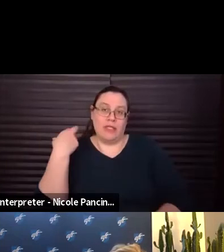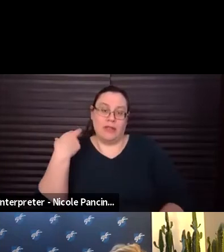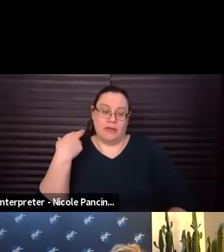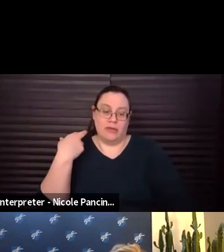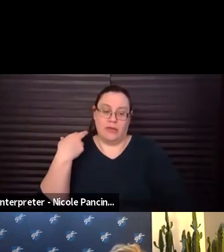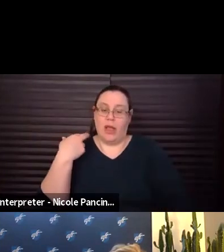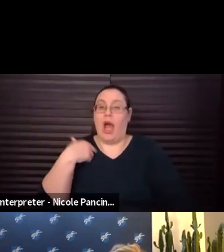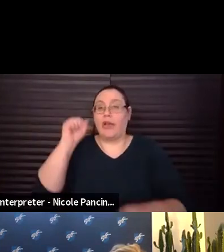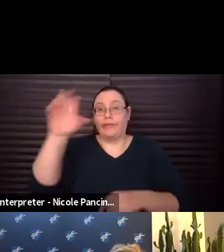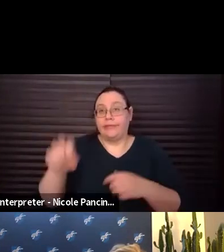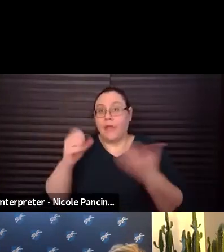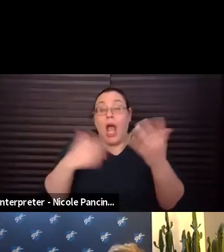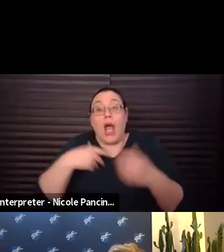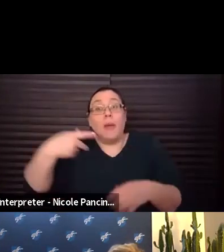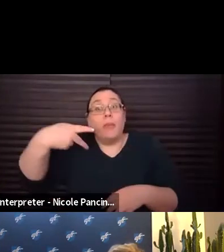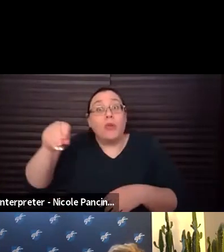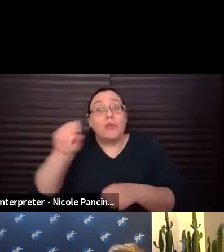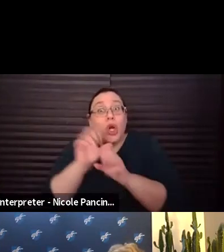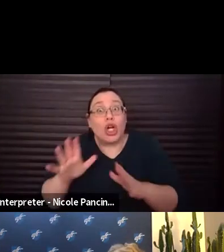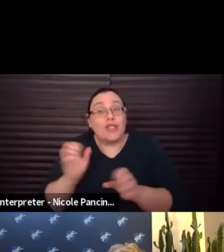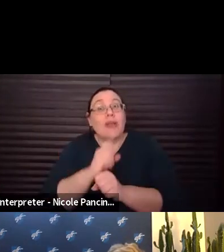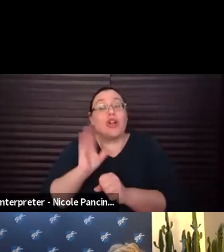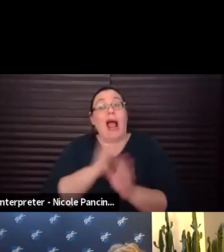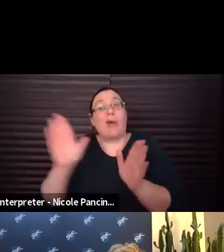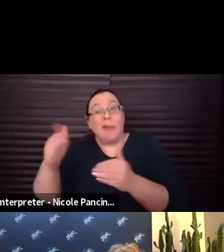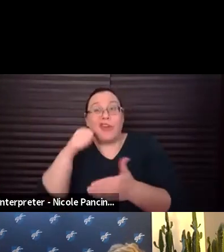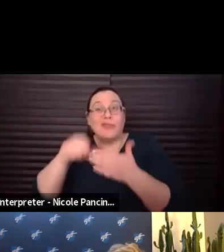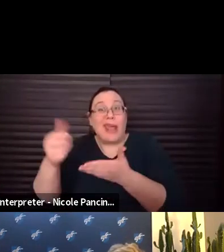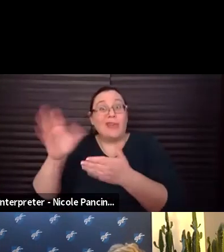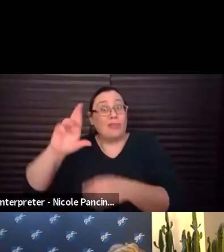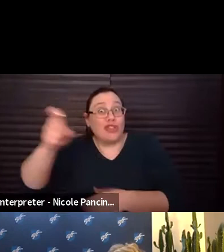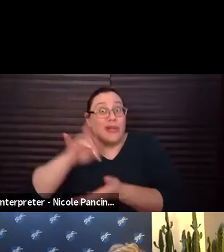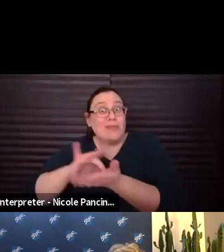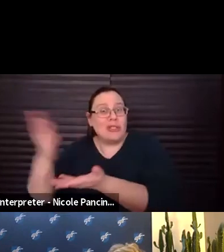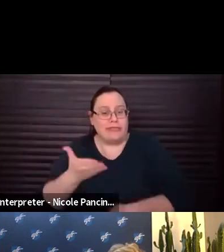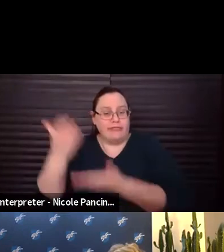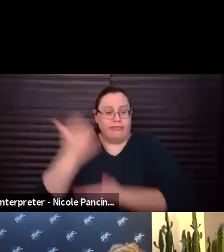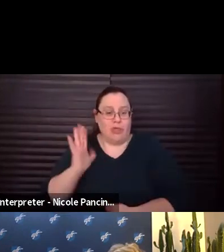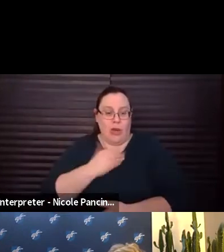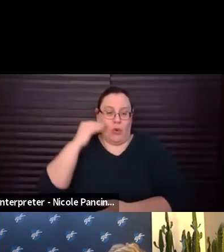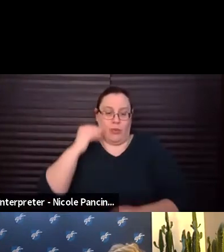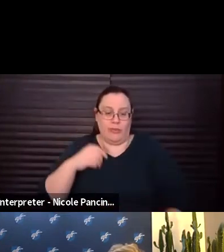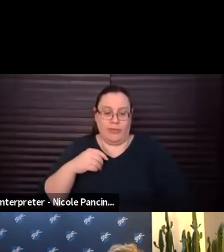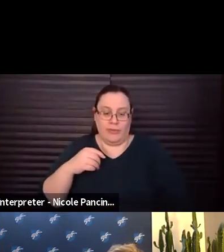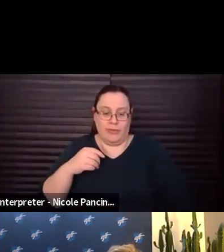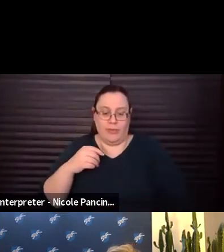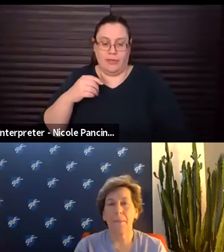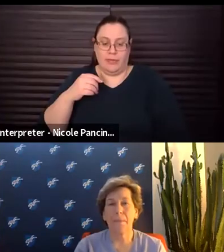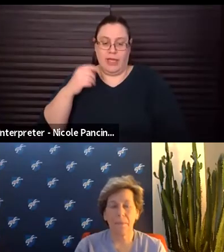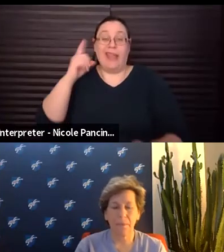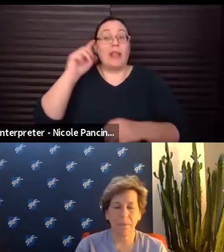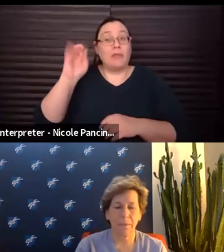on and on. Postal workers, right, who are making sure our packages and our mail and our prescriptions get delivered. And I think Mark is